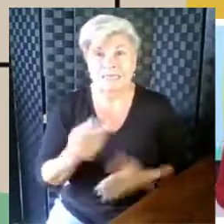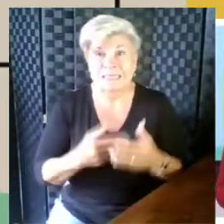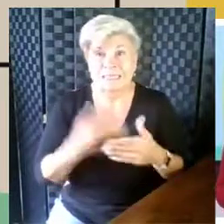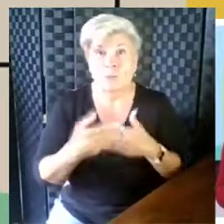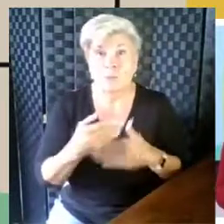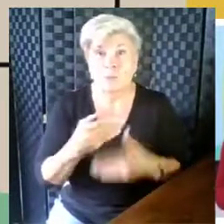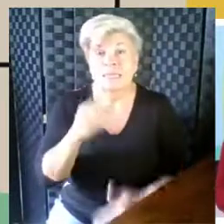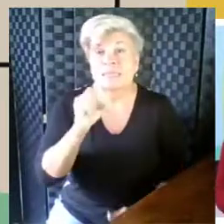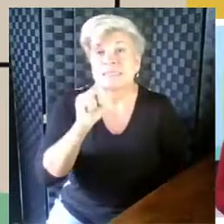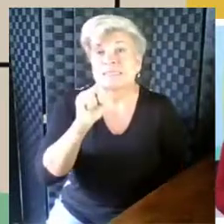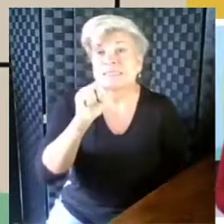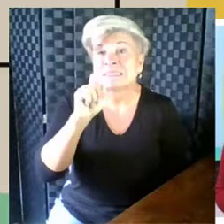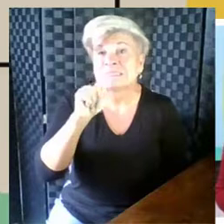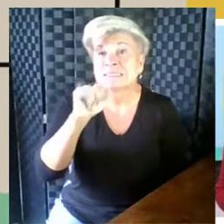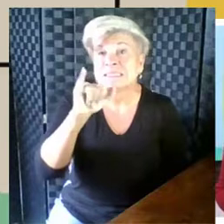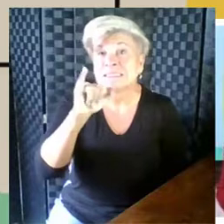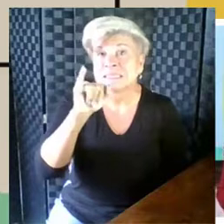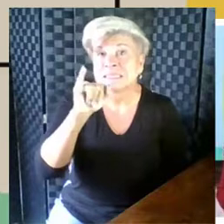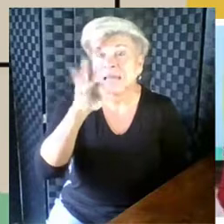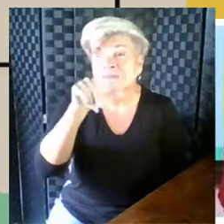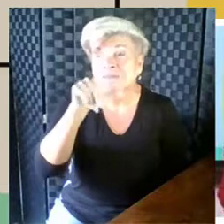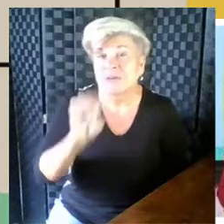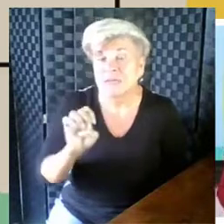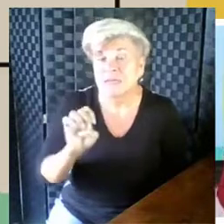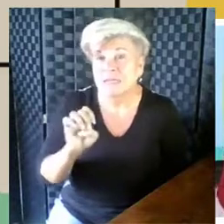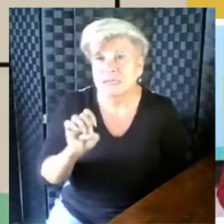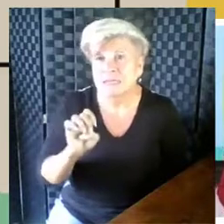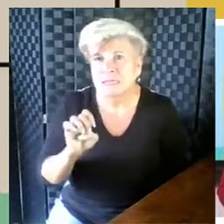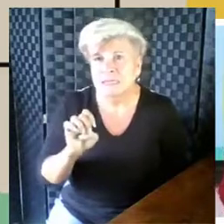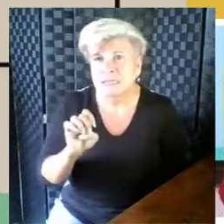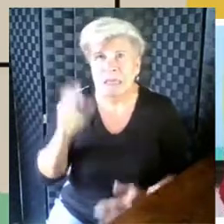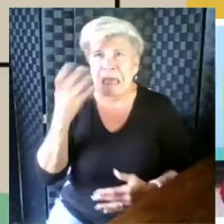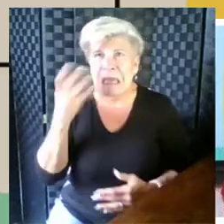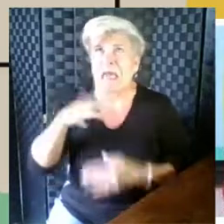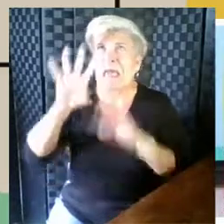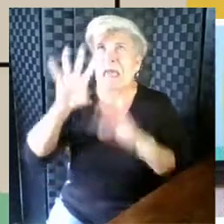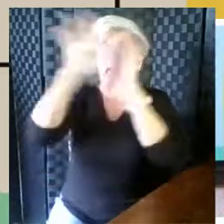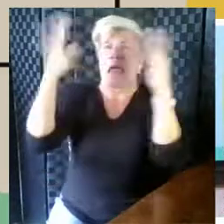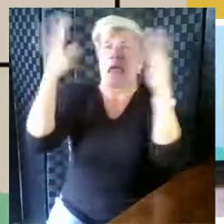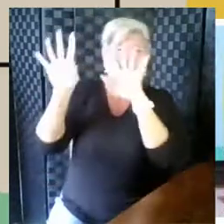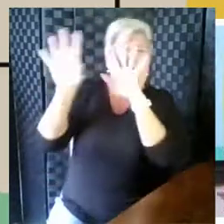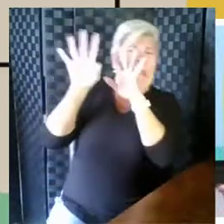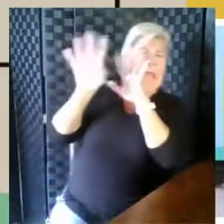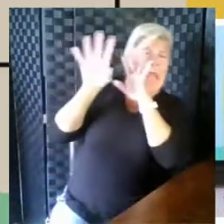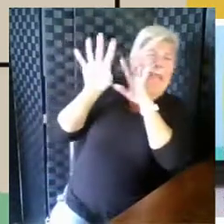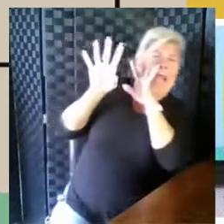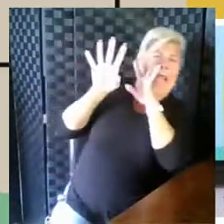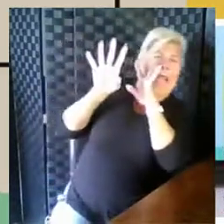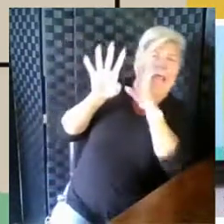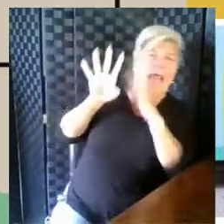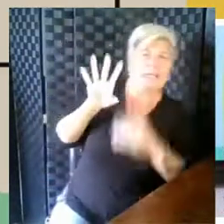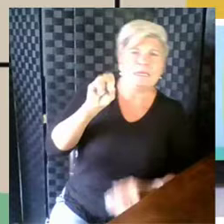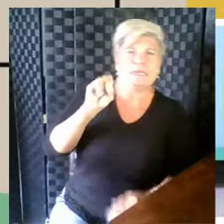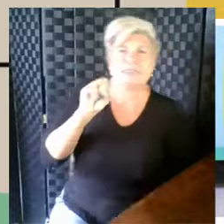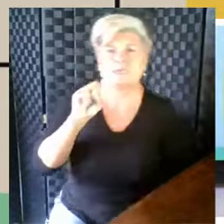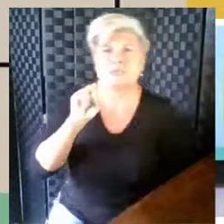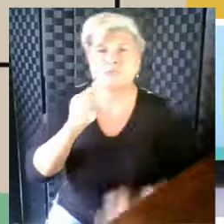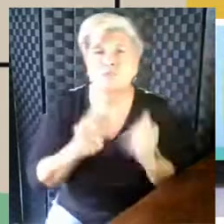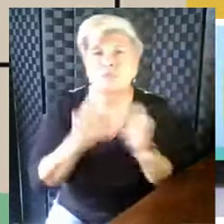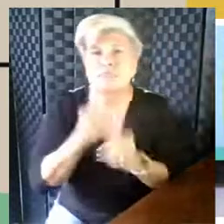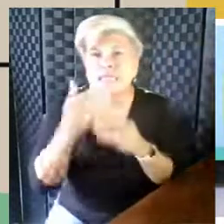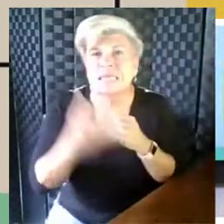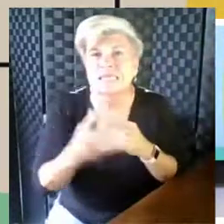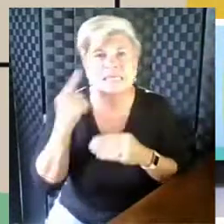stifle. The heat was stifling. Stifle. Which